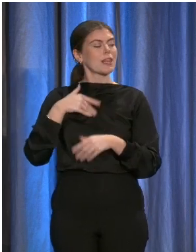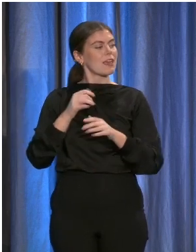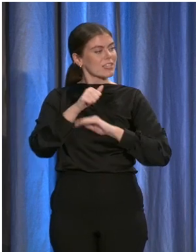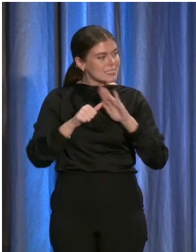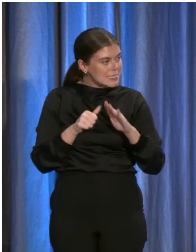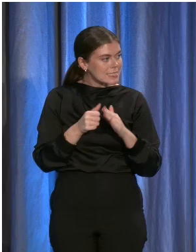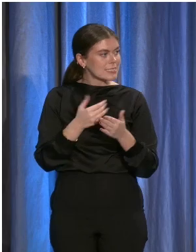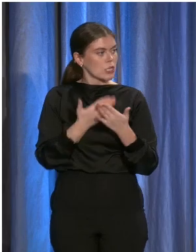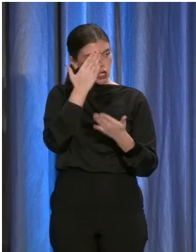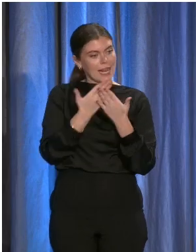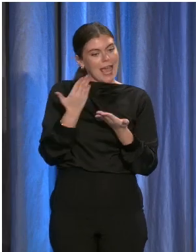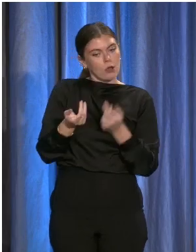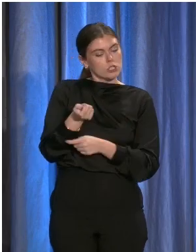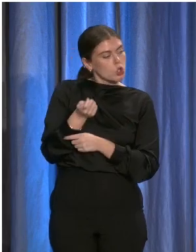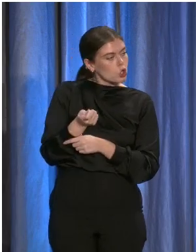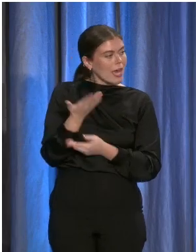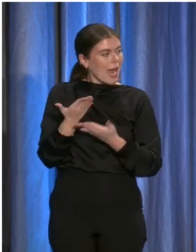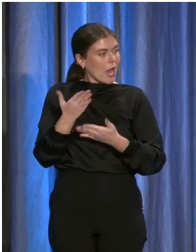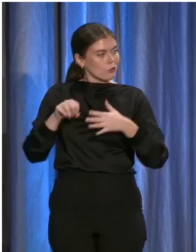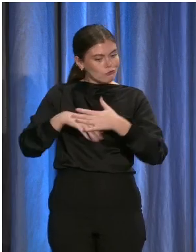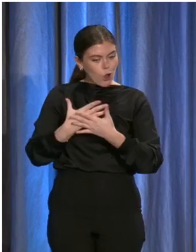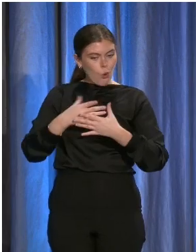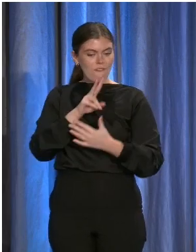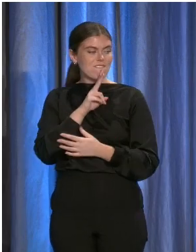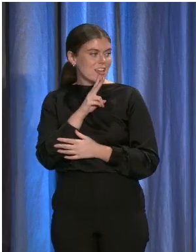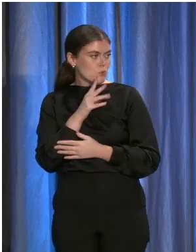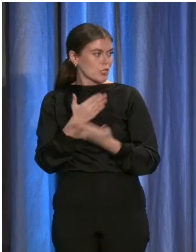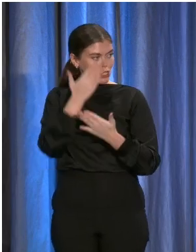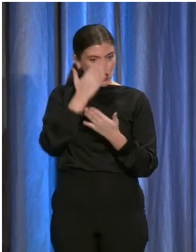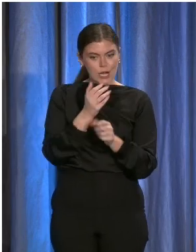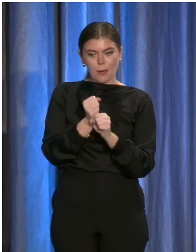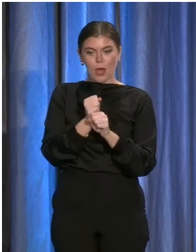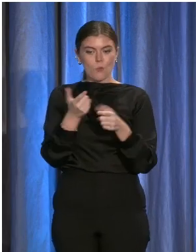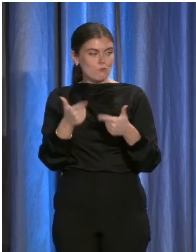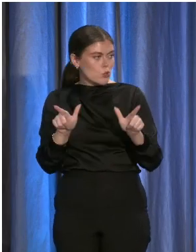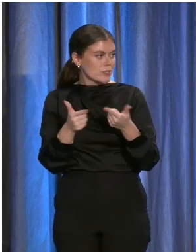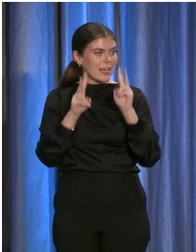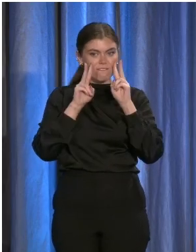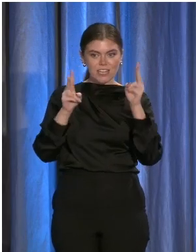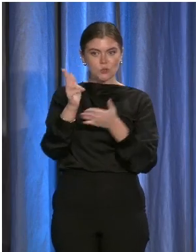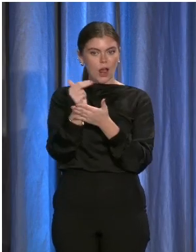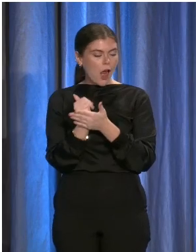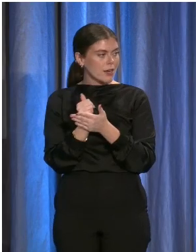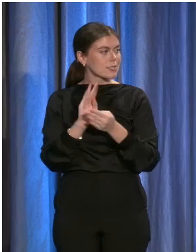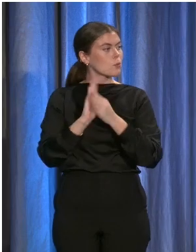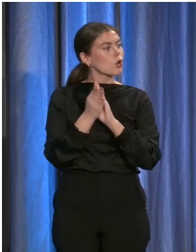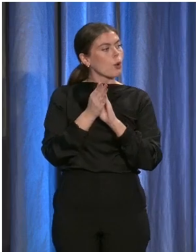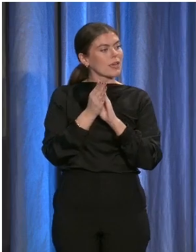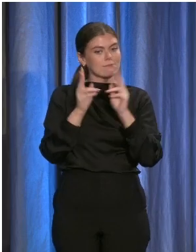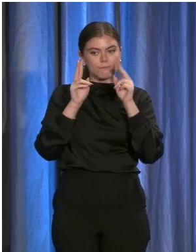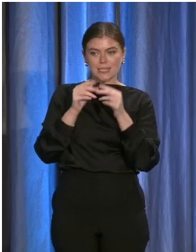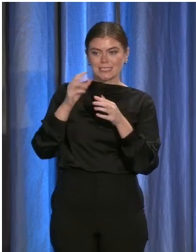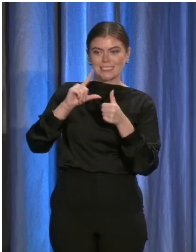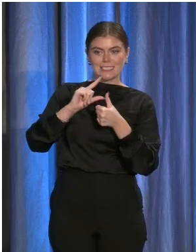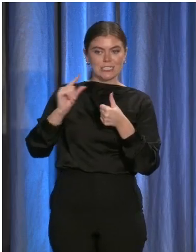grow vegetables, learning in the areas of music and visual art, becoming a digital learner, and learning